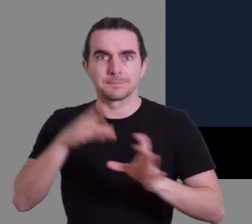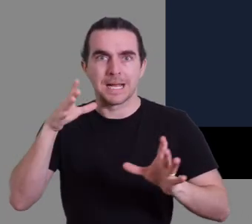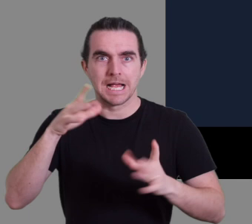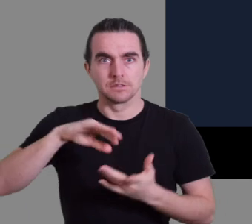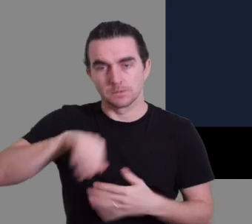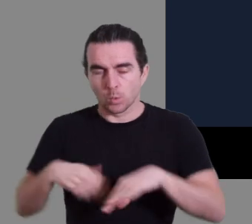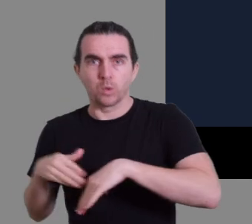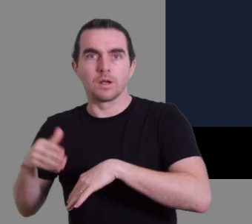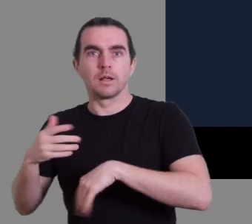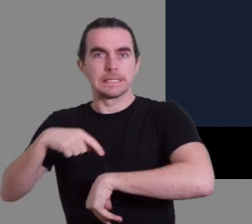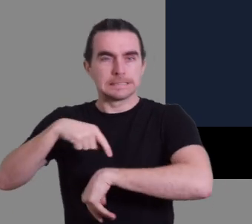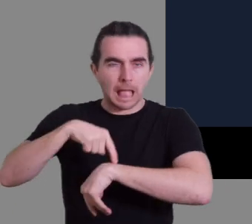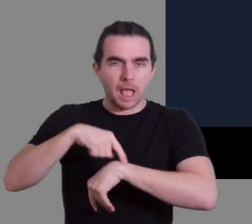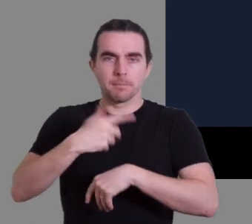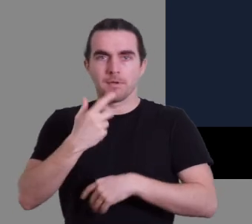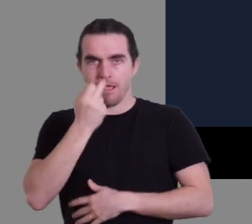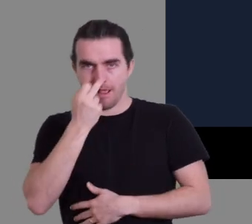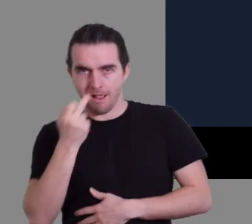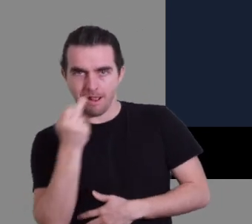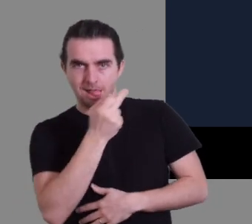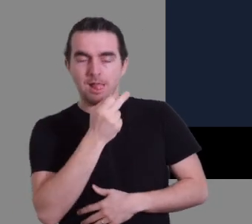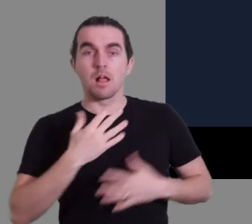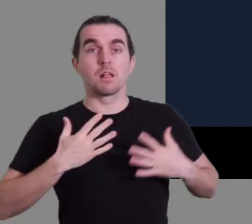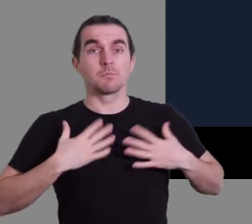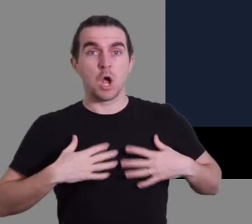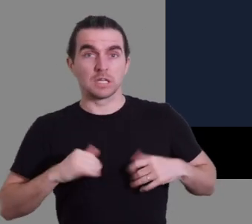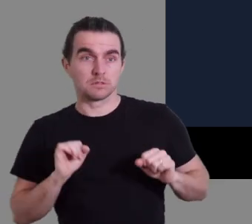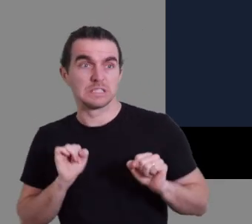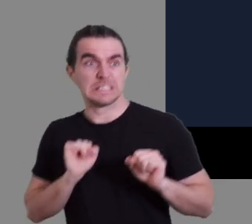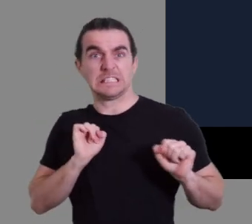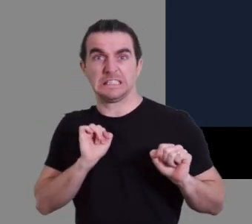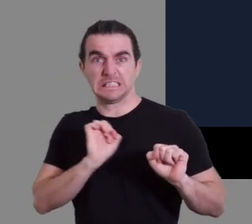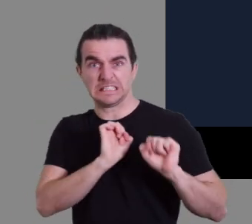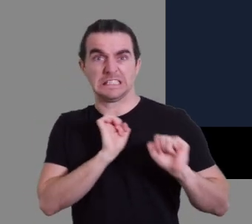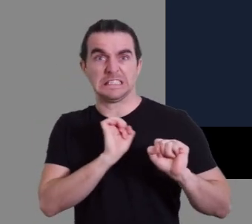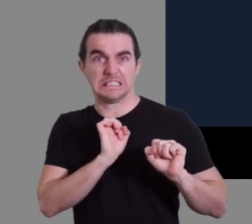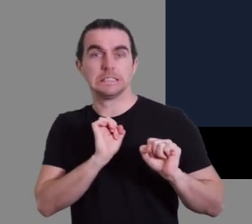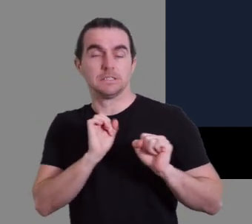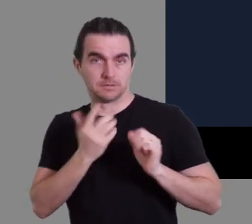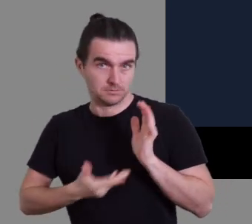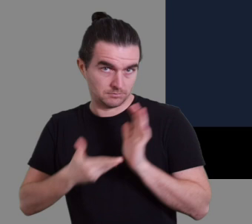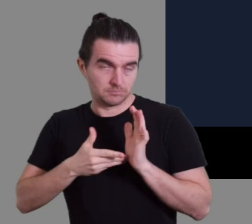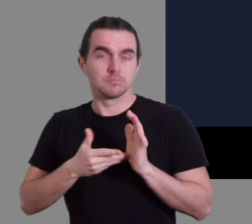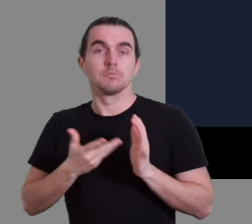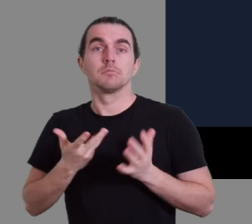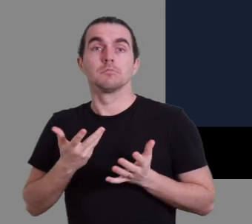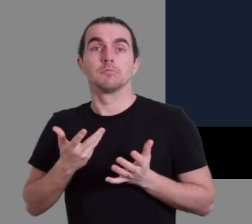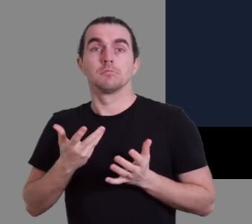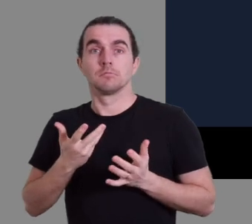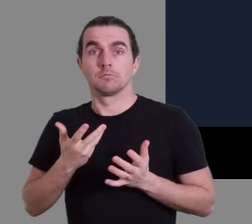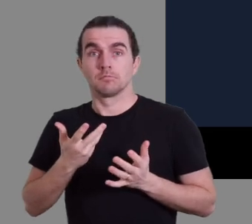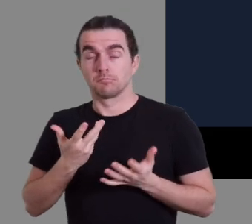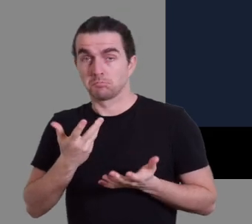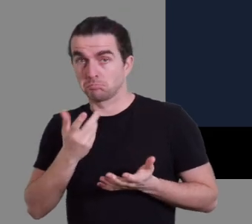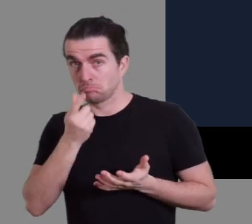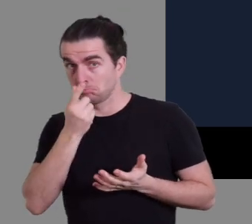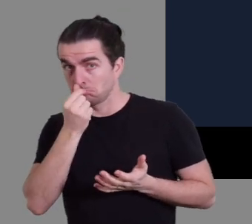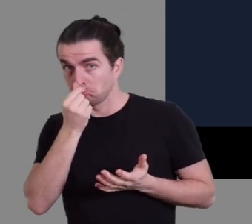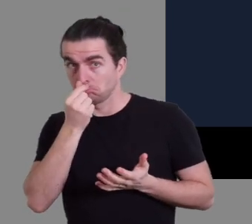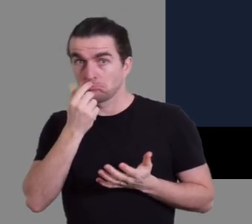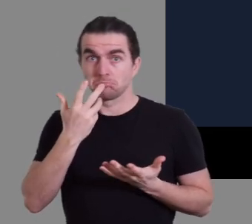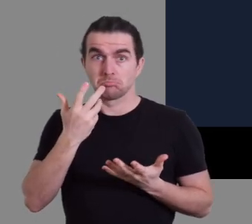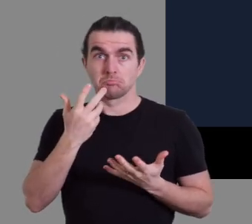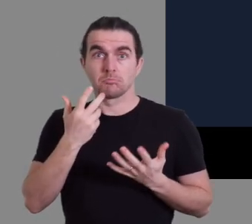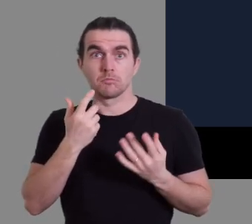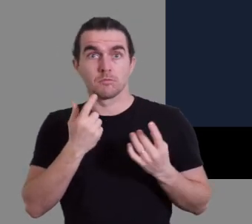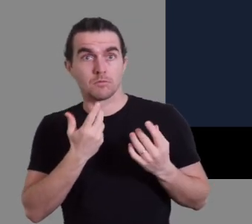timing, disguise, using his body as a barrier, all come in,